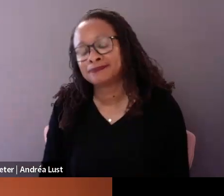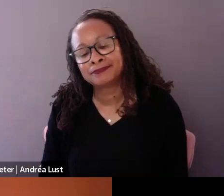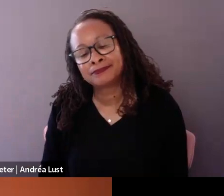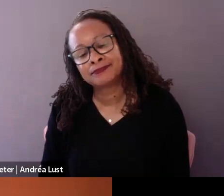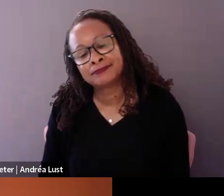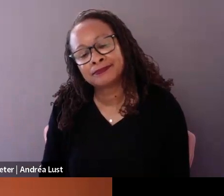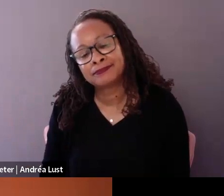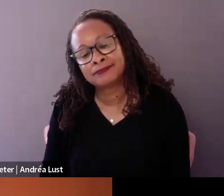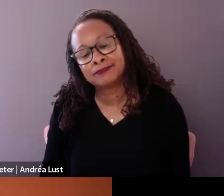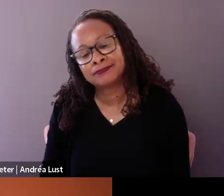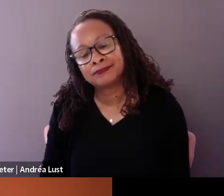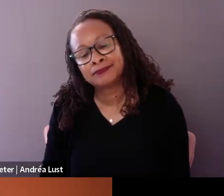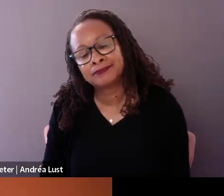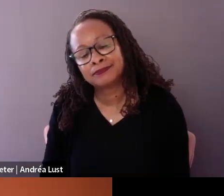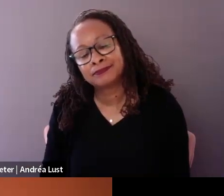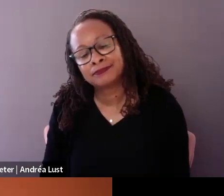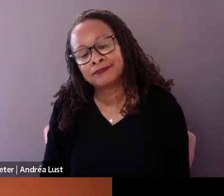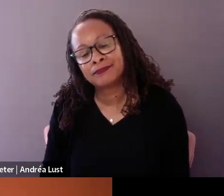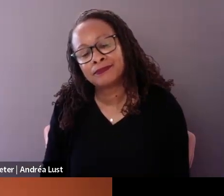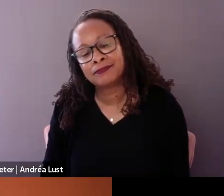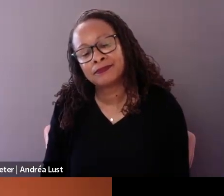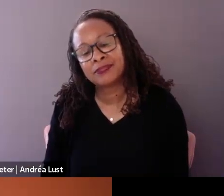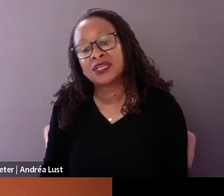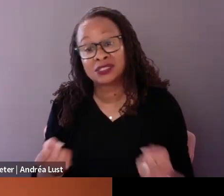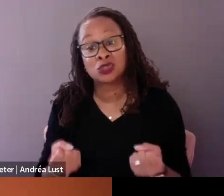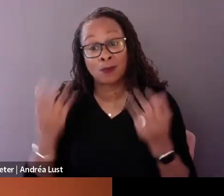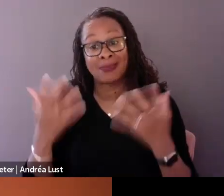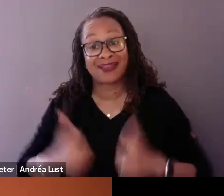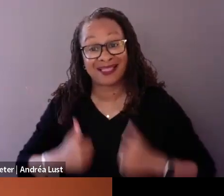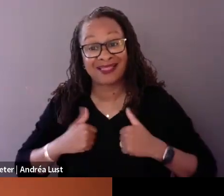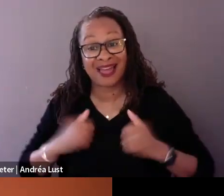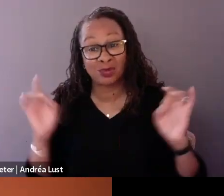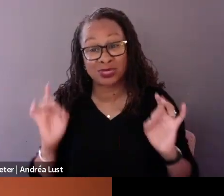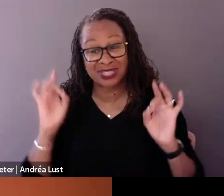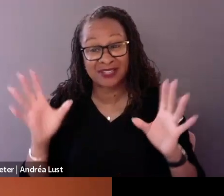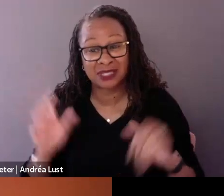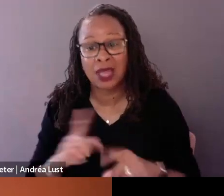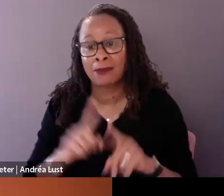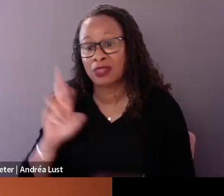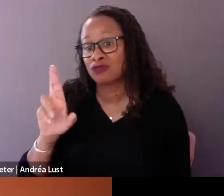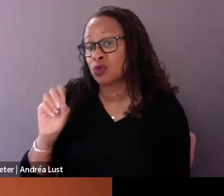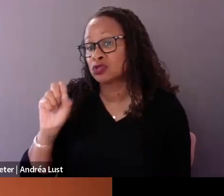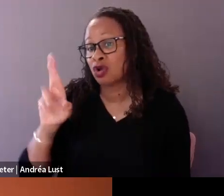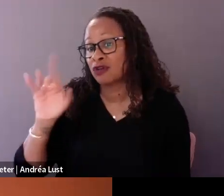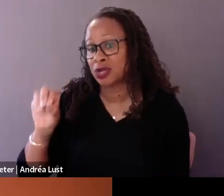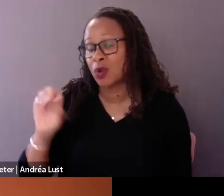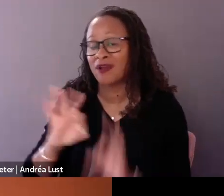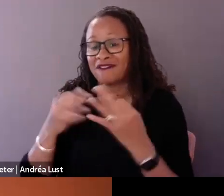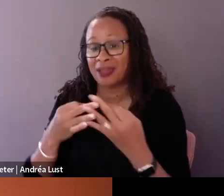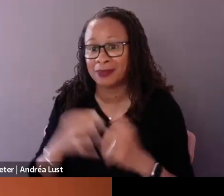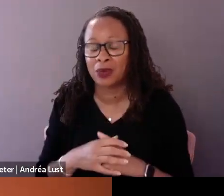so many lives were devastated, but certainly the Rosario family stands out in the sense that it was all